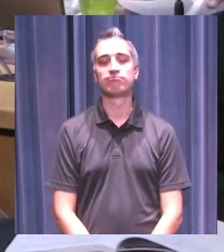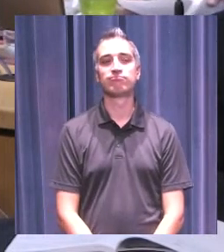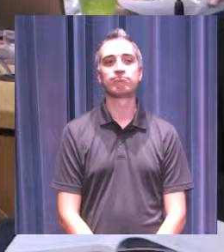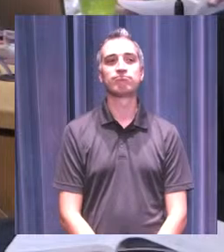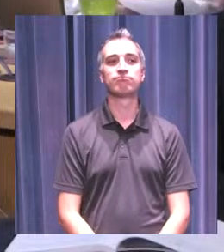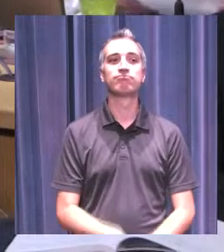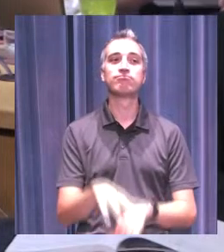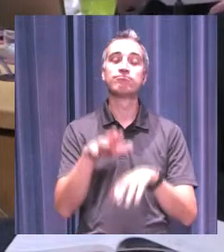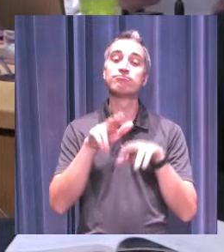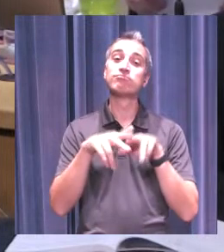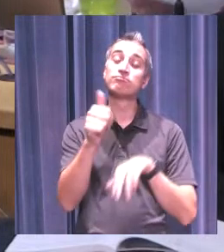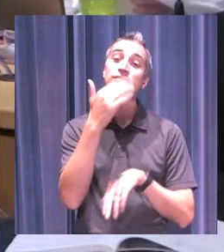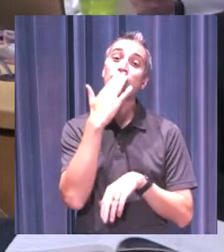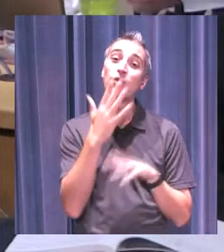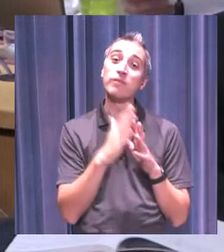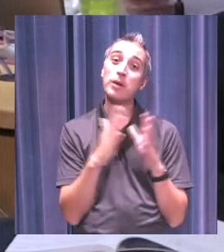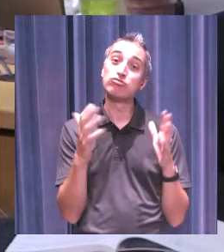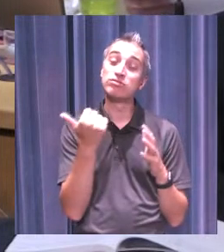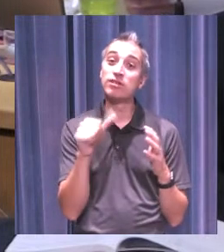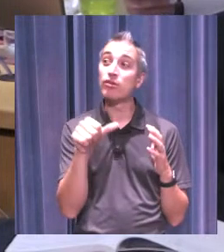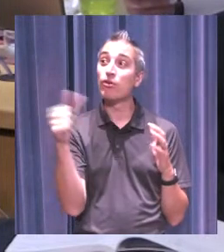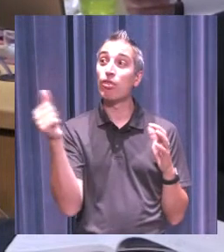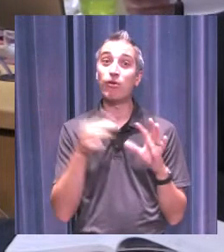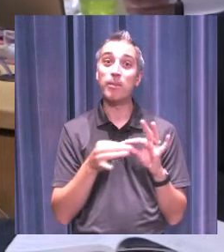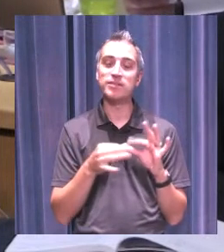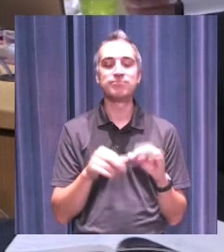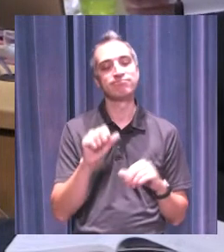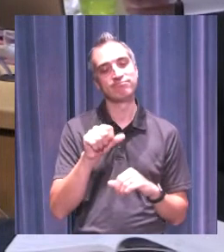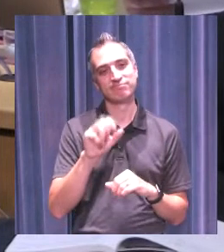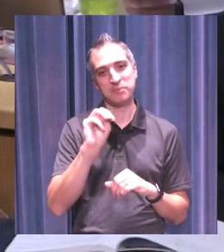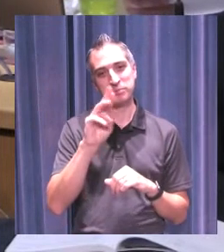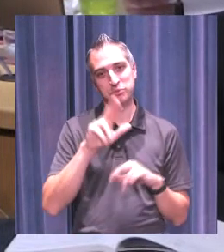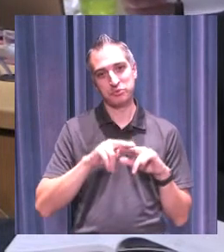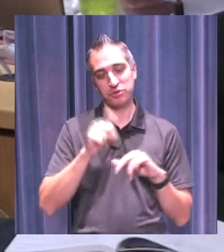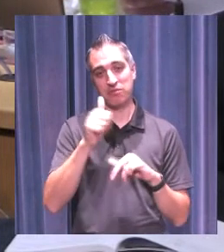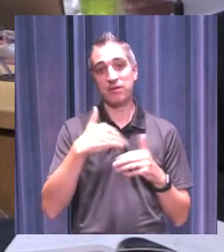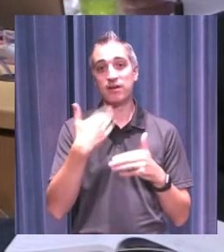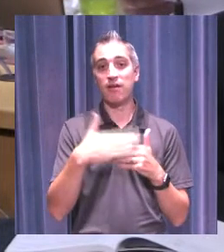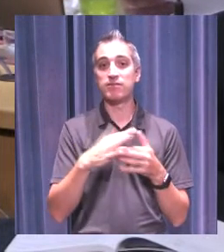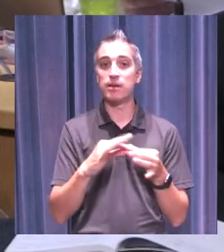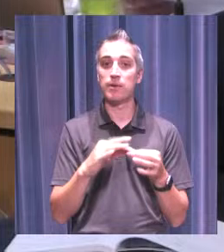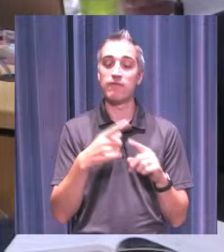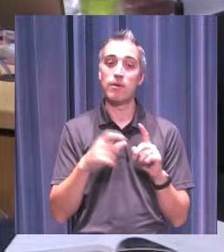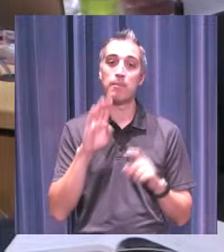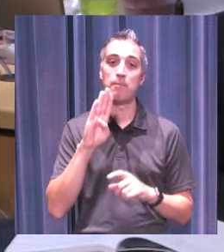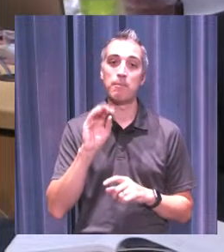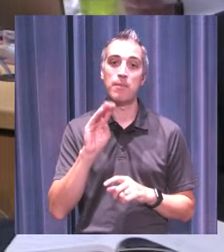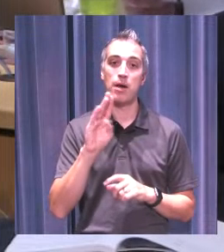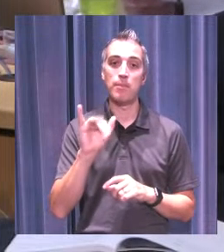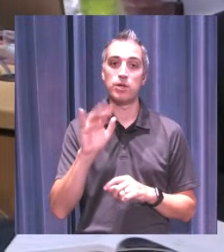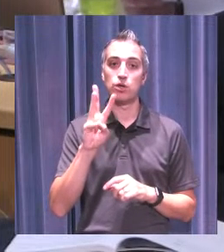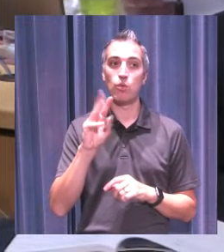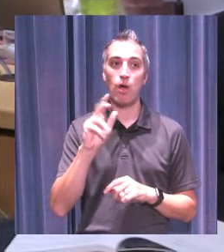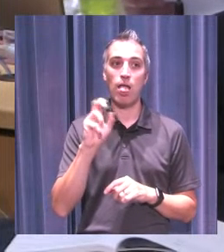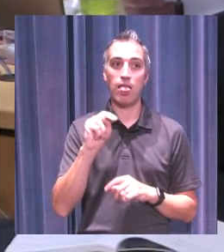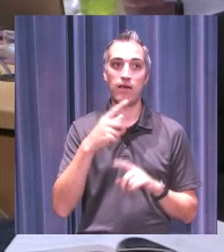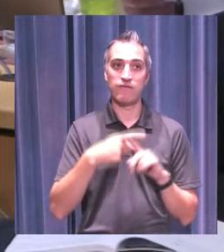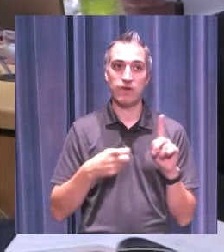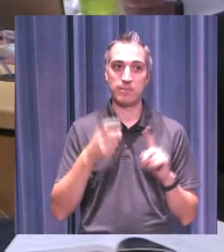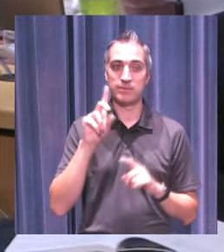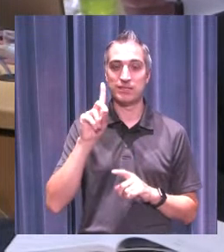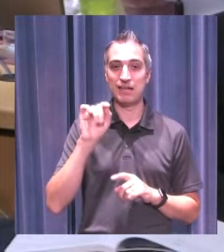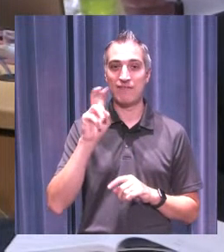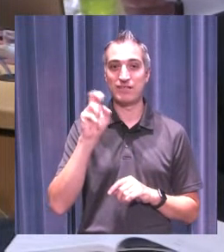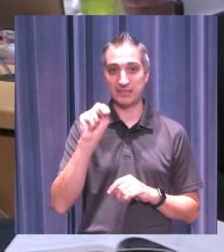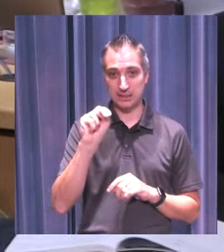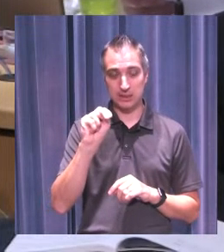Thank you very much. Are there any other comments? Yes, Mr. Chair. The next comment has been submitted by Bobby Walton of Davison, Michigan on the topic